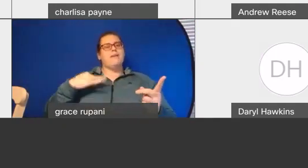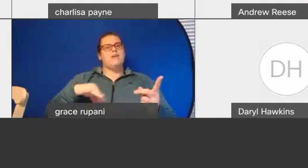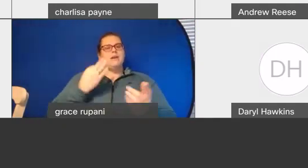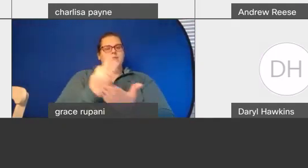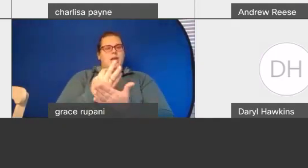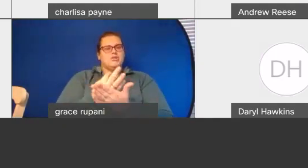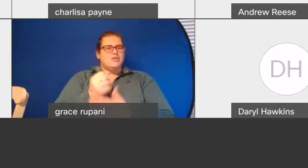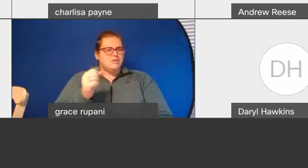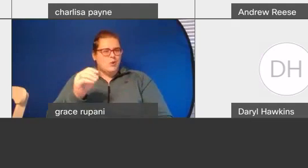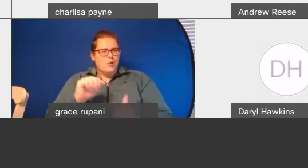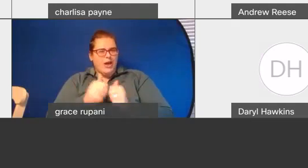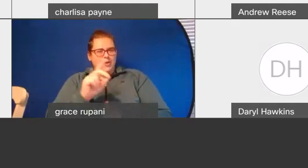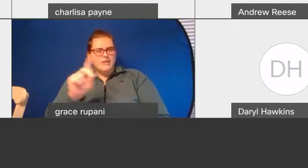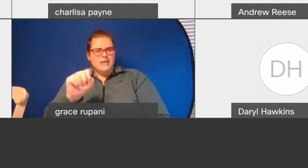this?